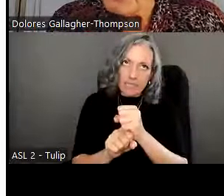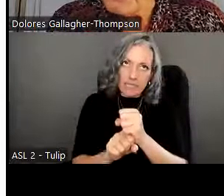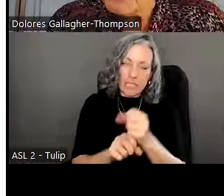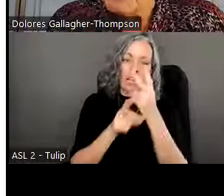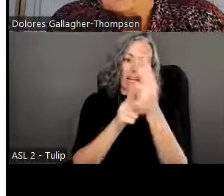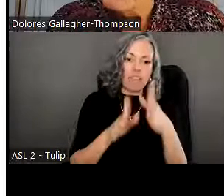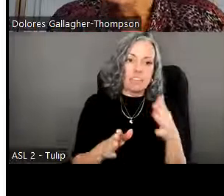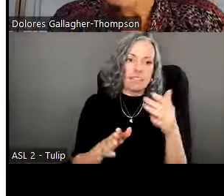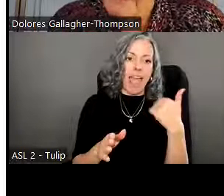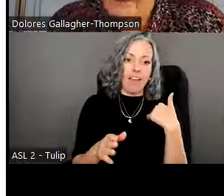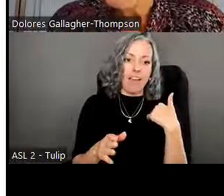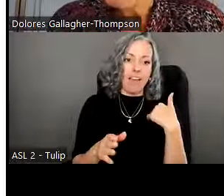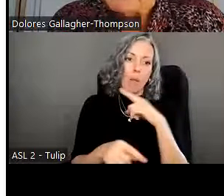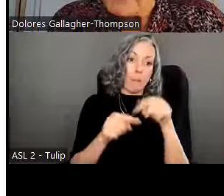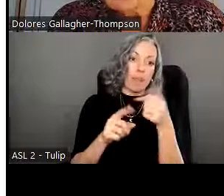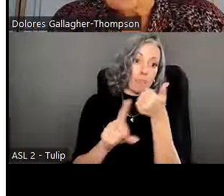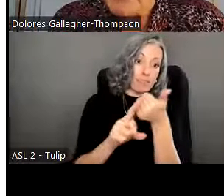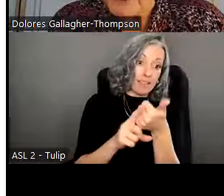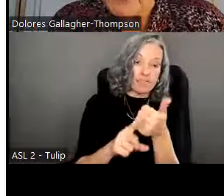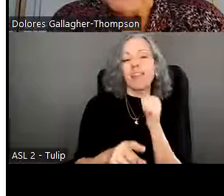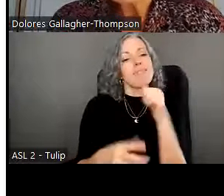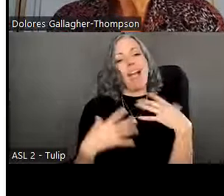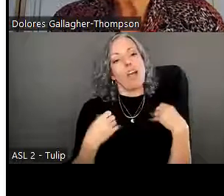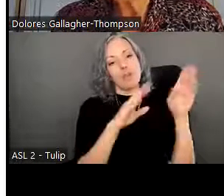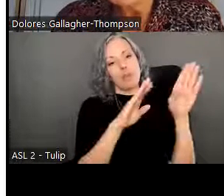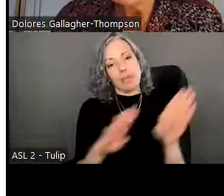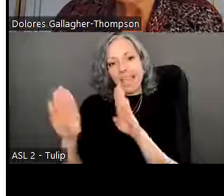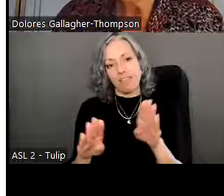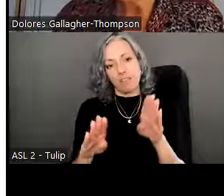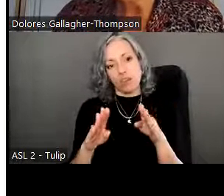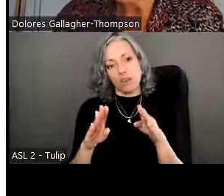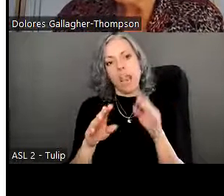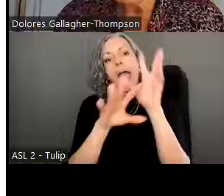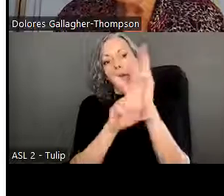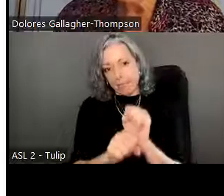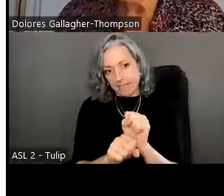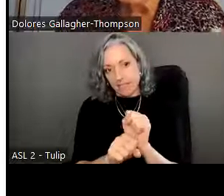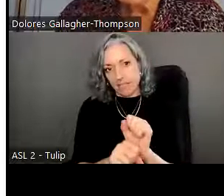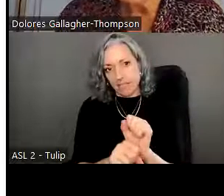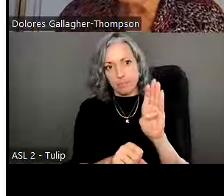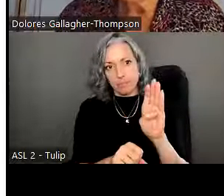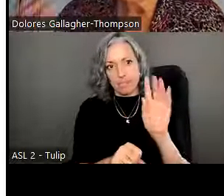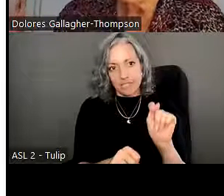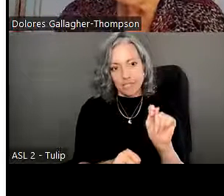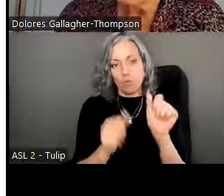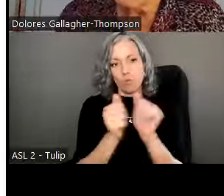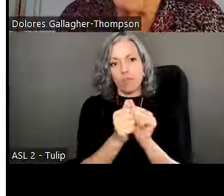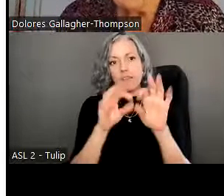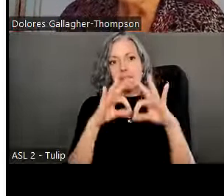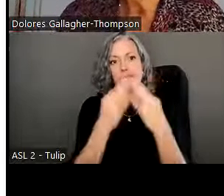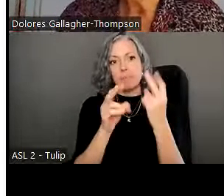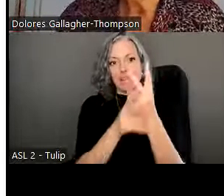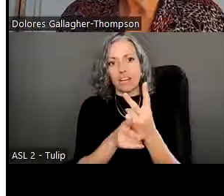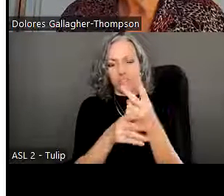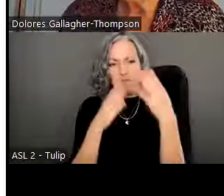about themselves, plus unhealthy behavioral patterns. So CBT with family caregivers focuses on unhelpful